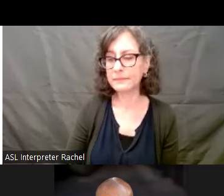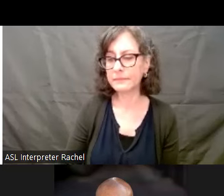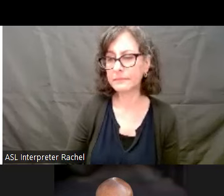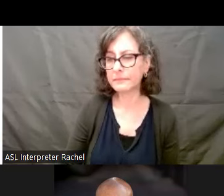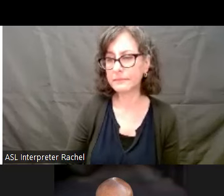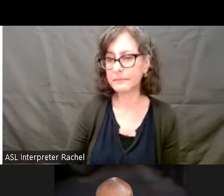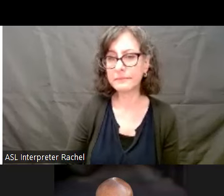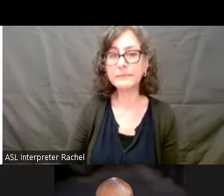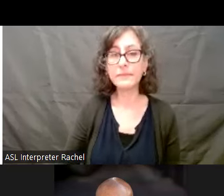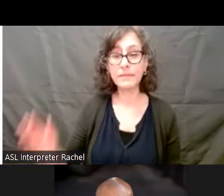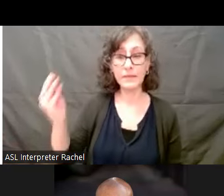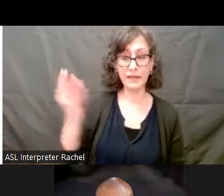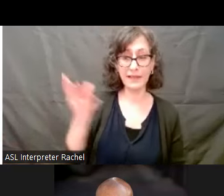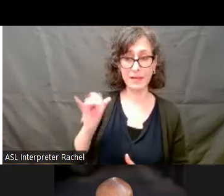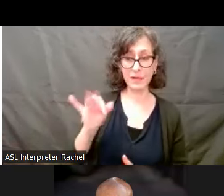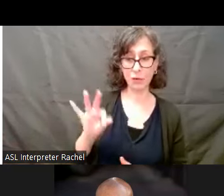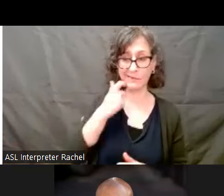Let me know if that one is better.